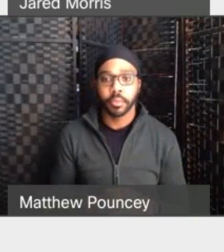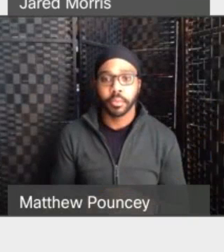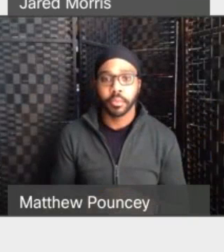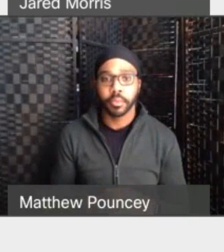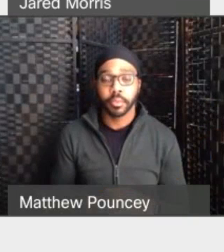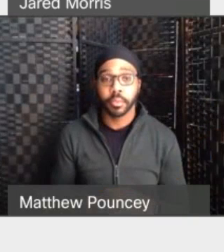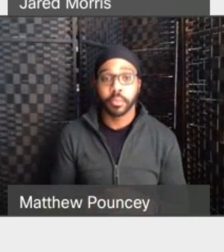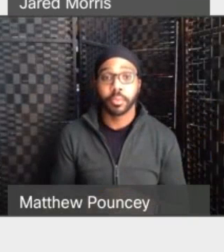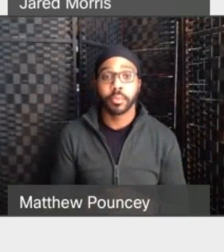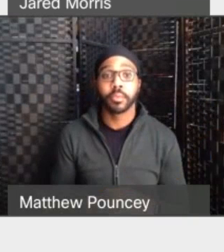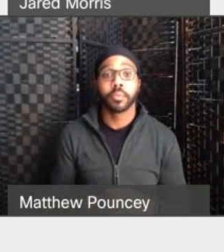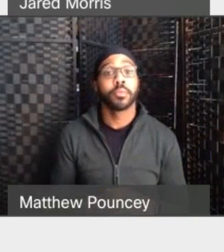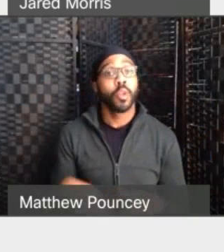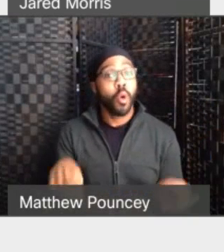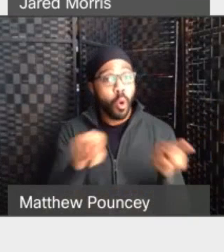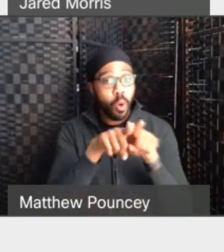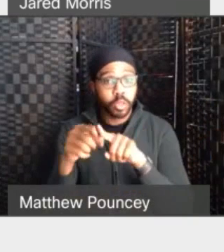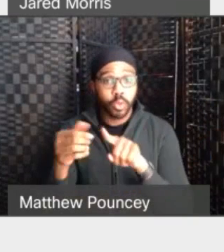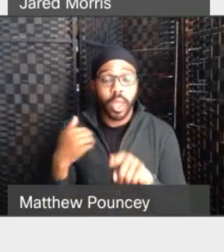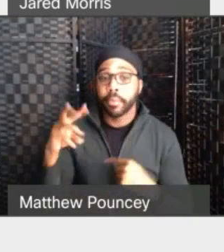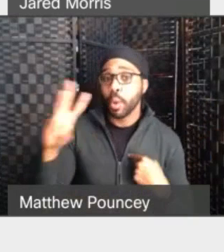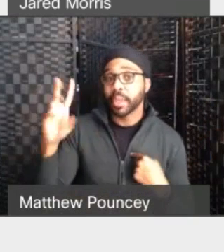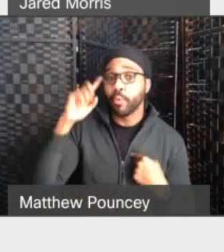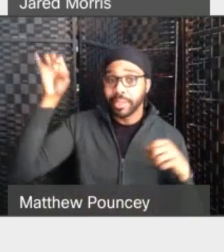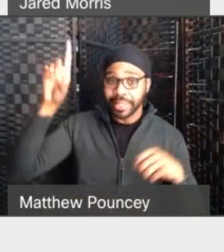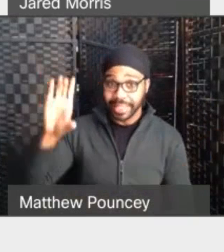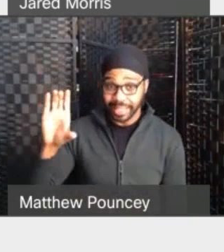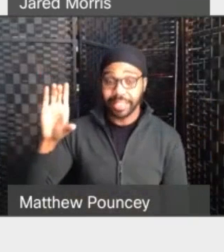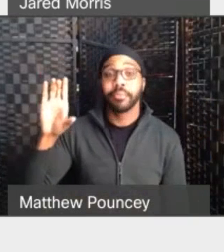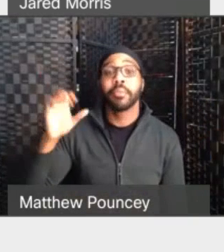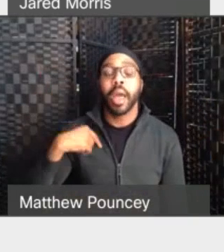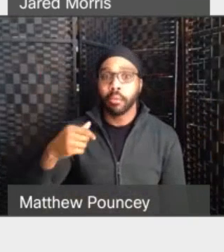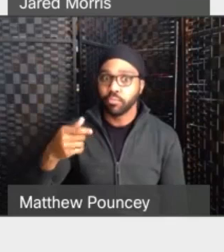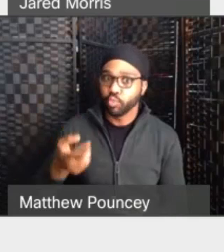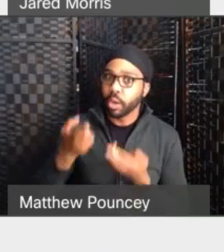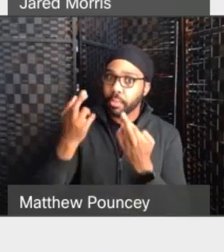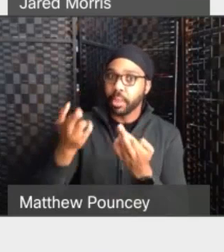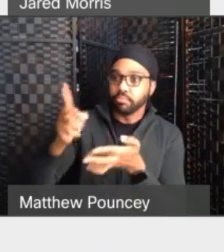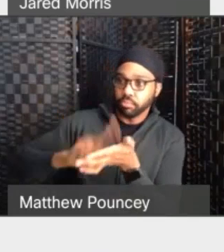There is the website in DC, and I do highly recommend. It says there you can,